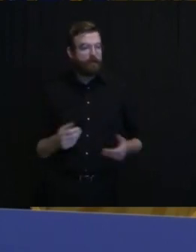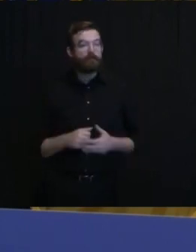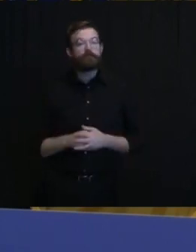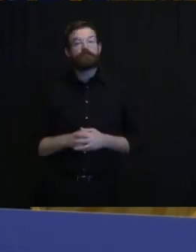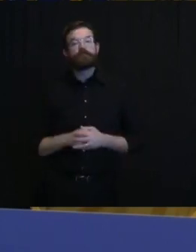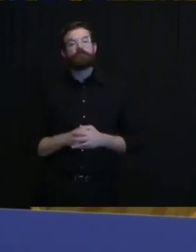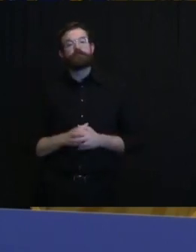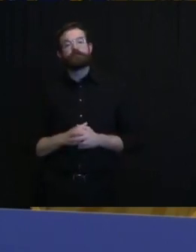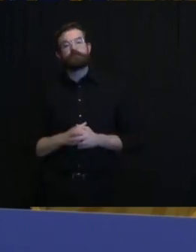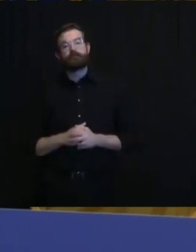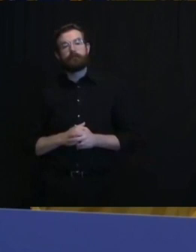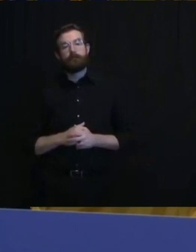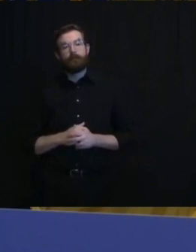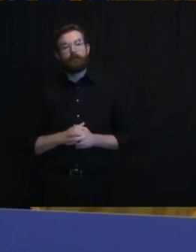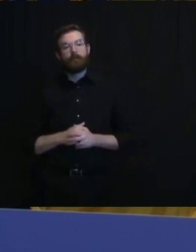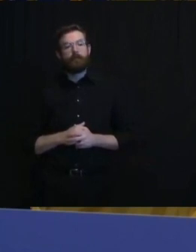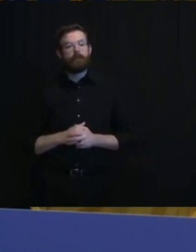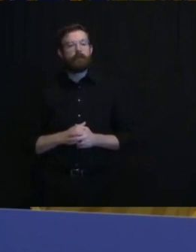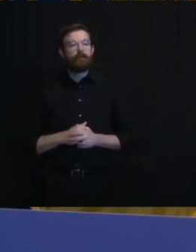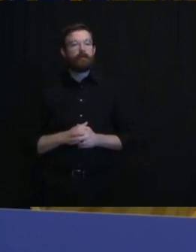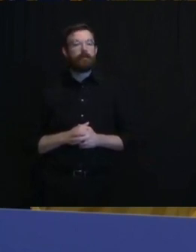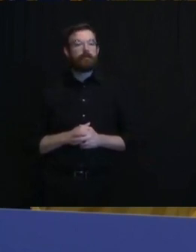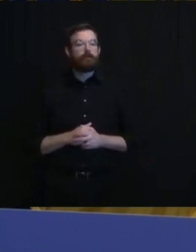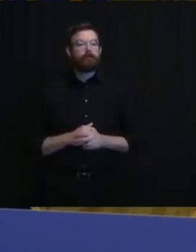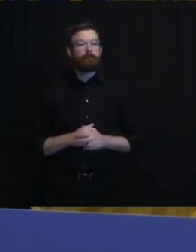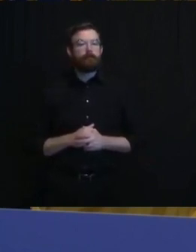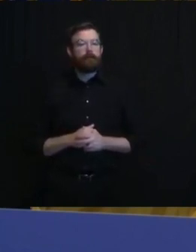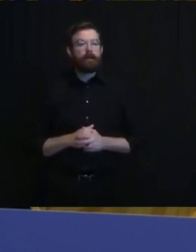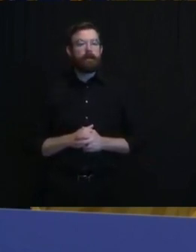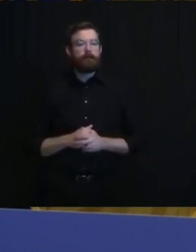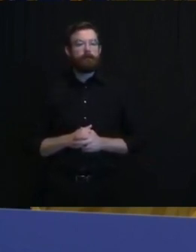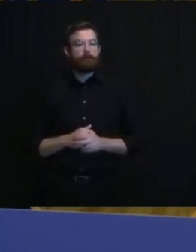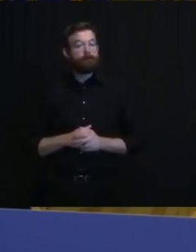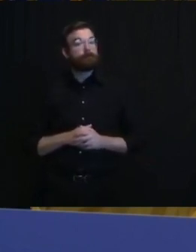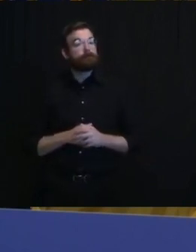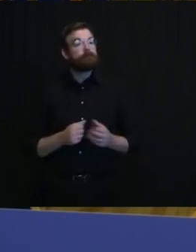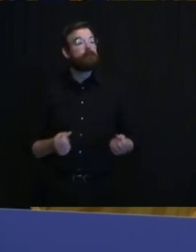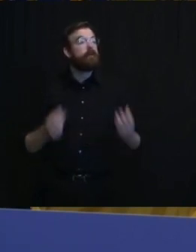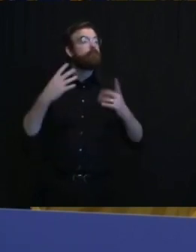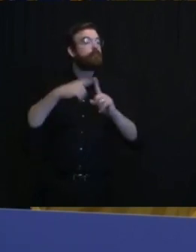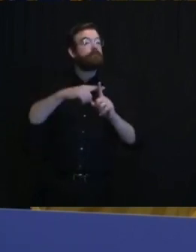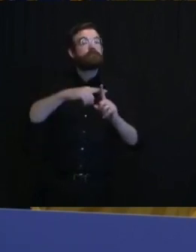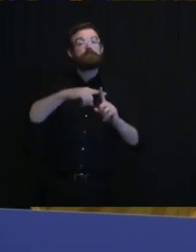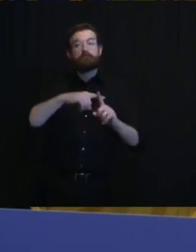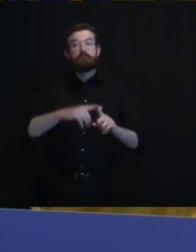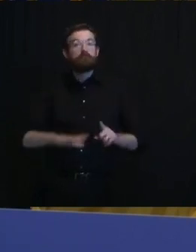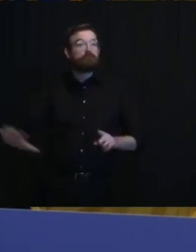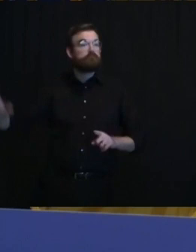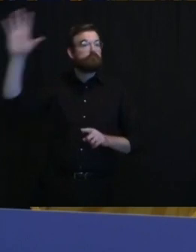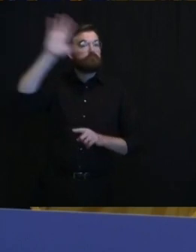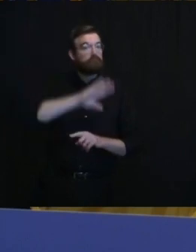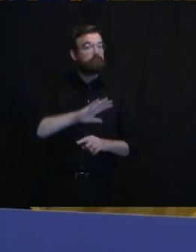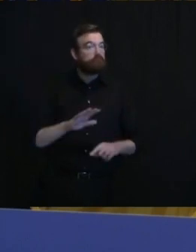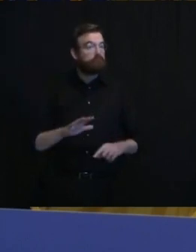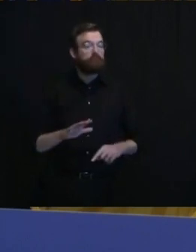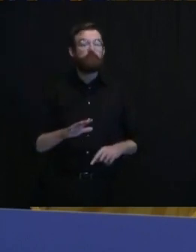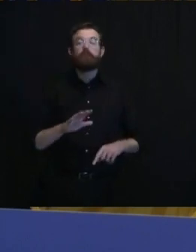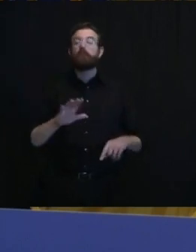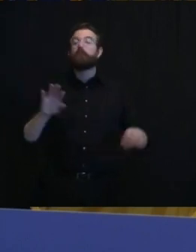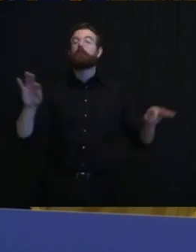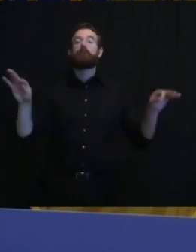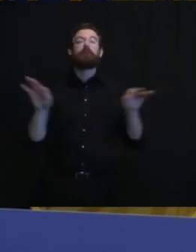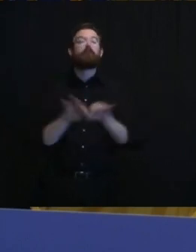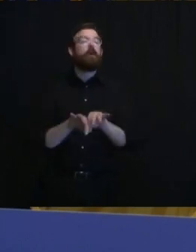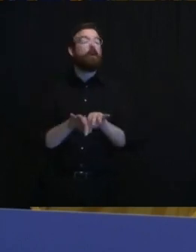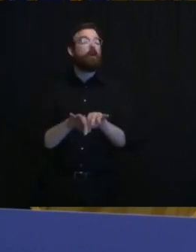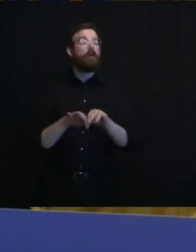know, where there's more highly burdened in, certain parts of the states versus other. But ultimately, it's what you do with that